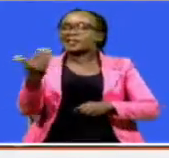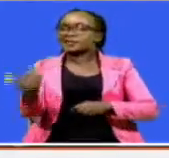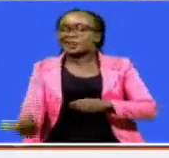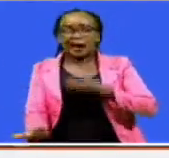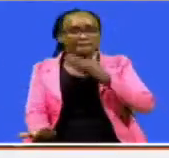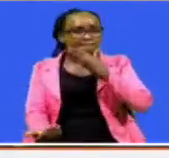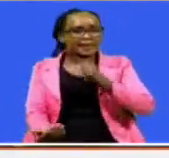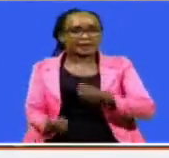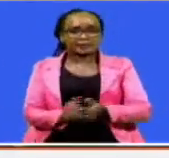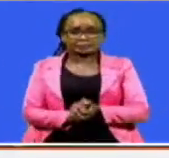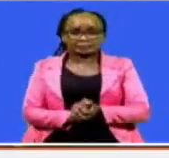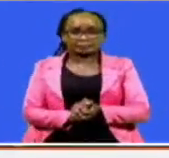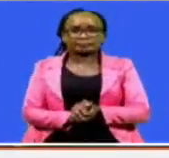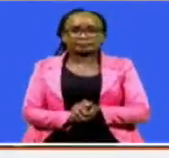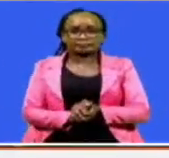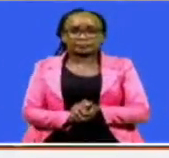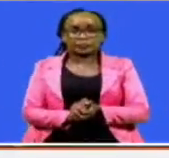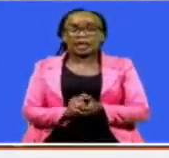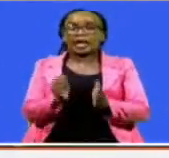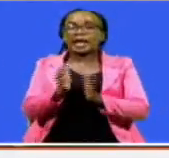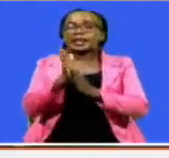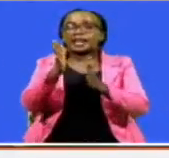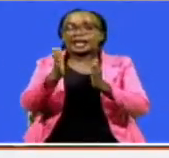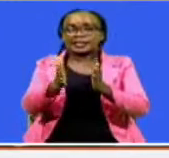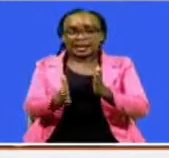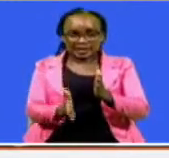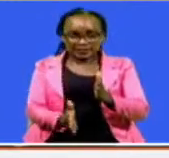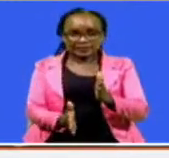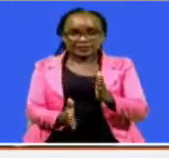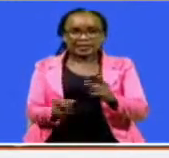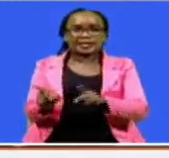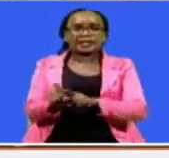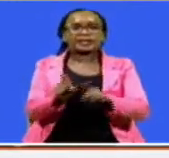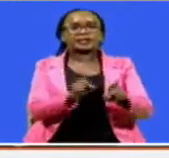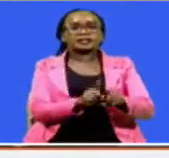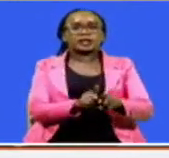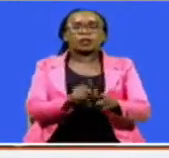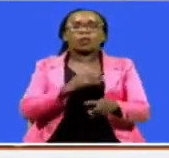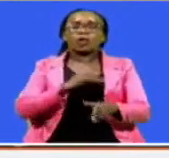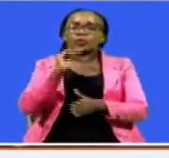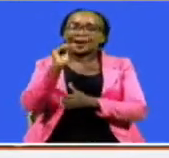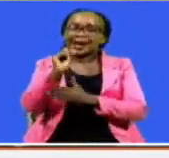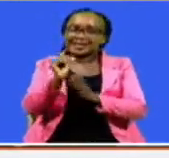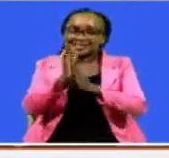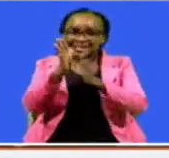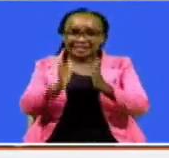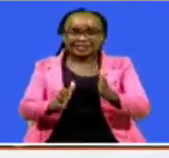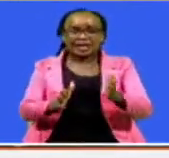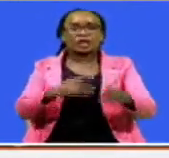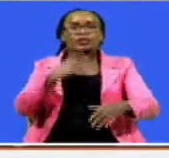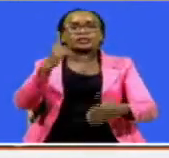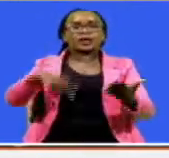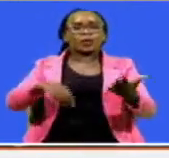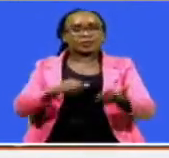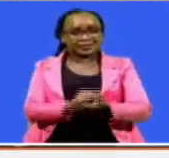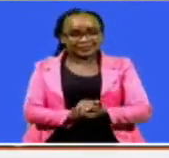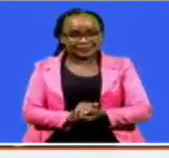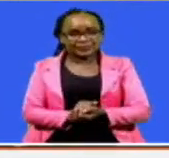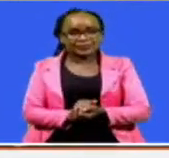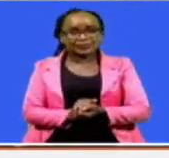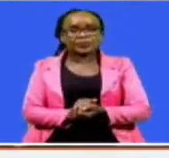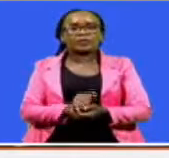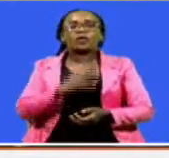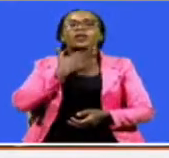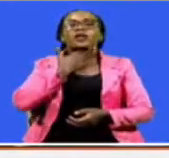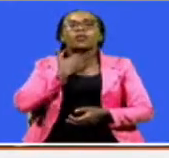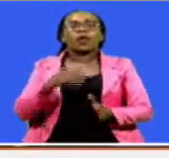man. Kwa hivyo kama viongozi, and I want to take the leadership kusema ya kwamba we